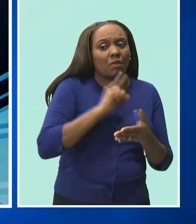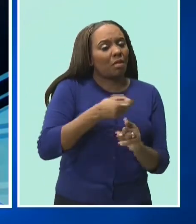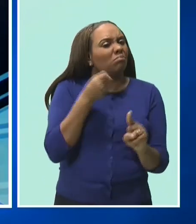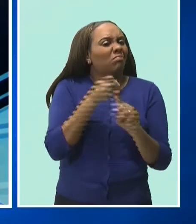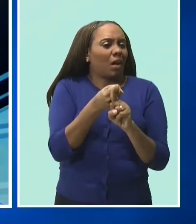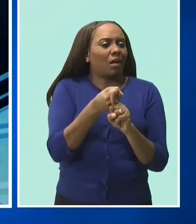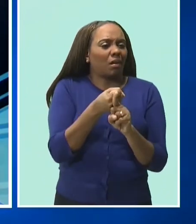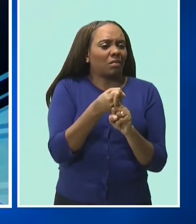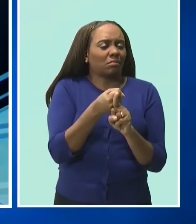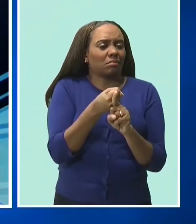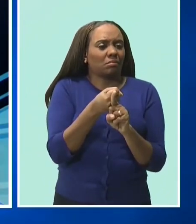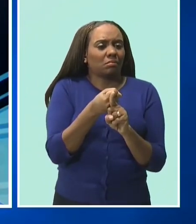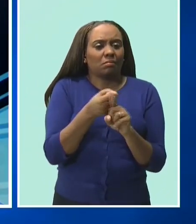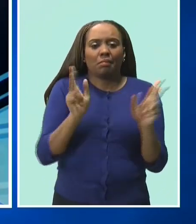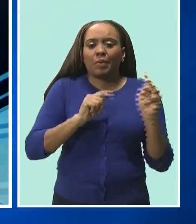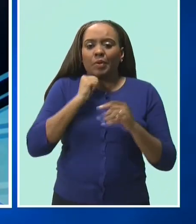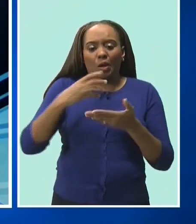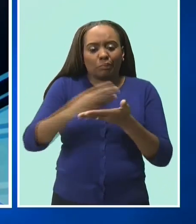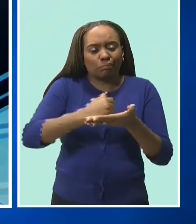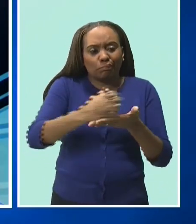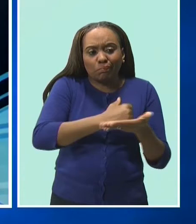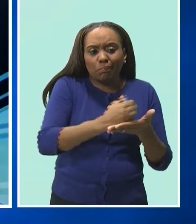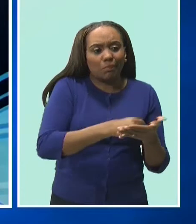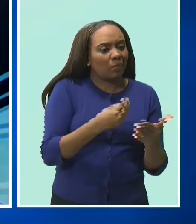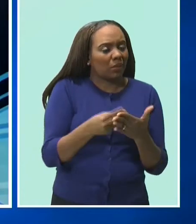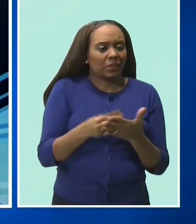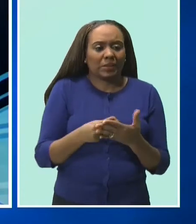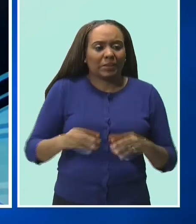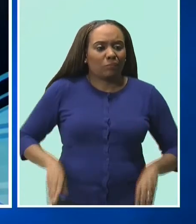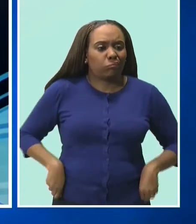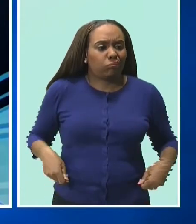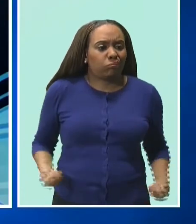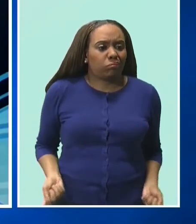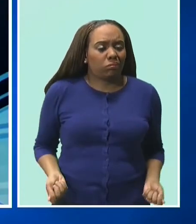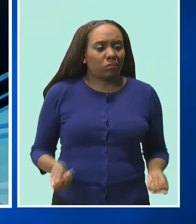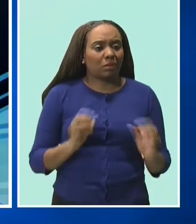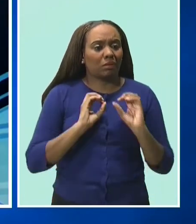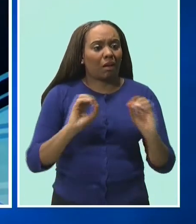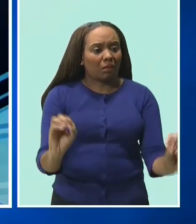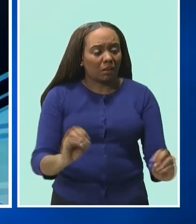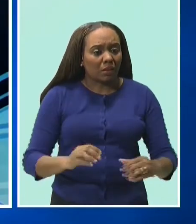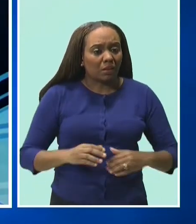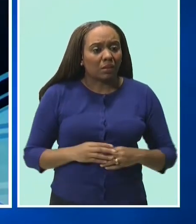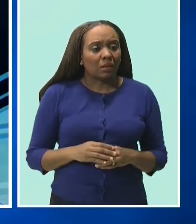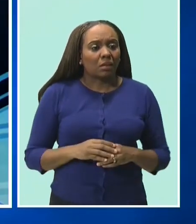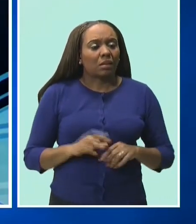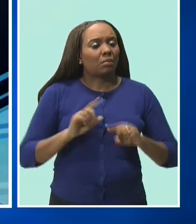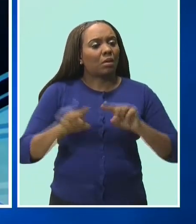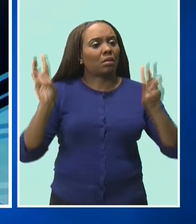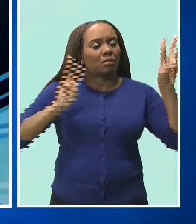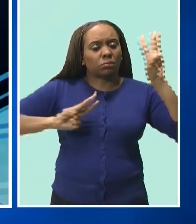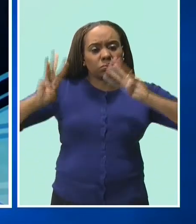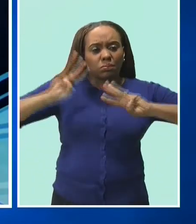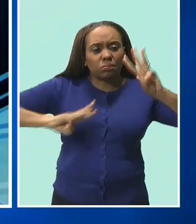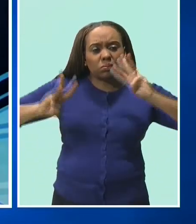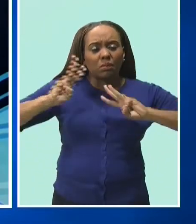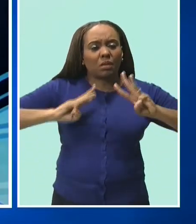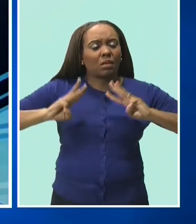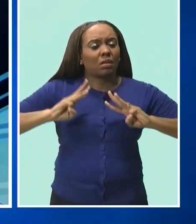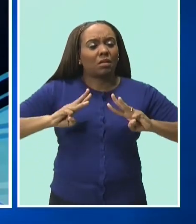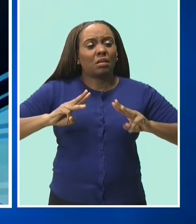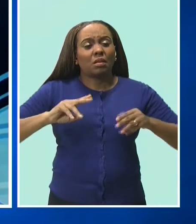of farmers. Overall, the main concern for everybody in all the